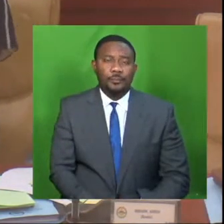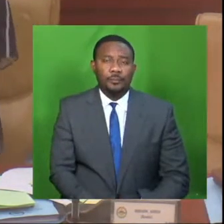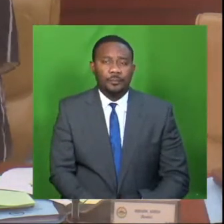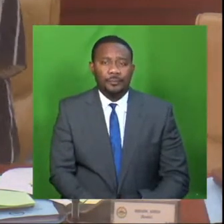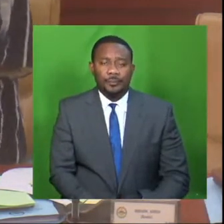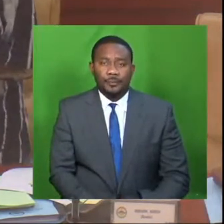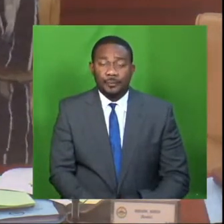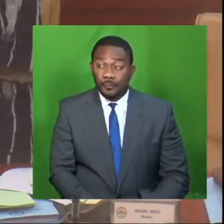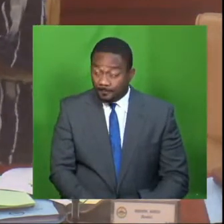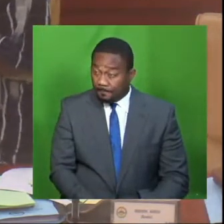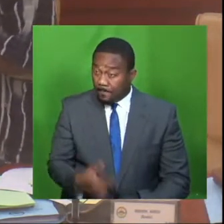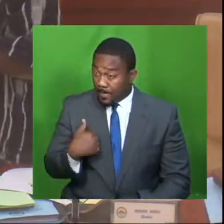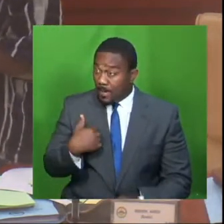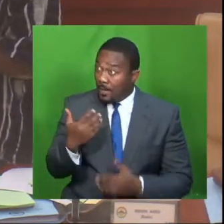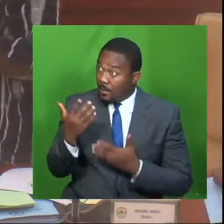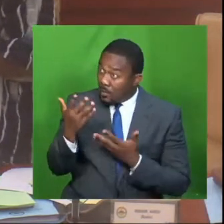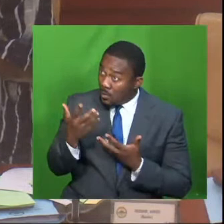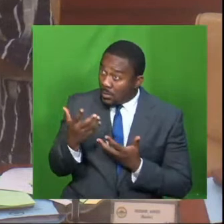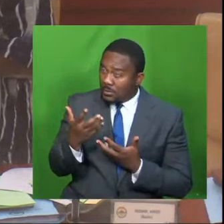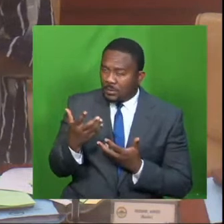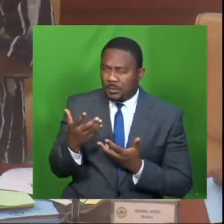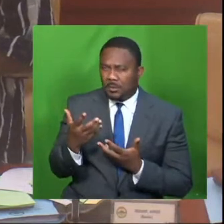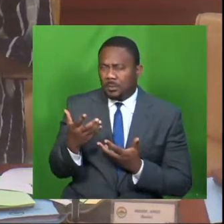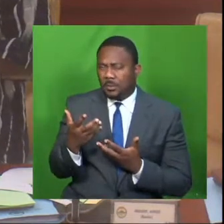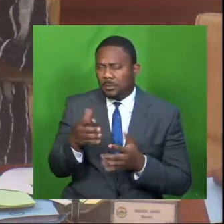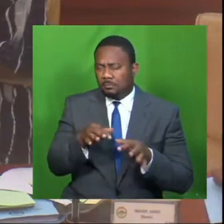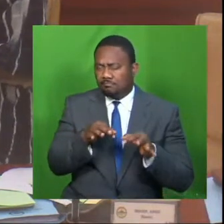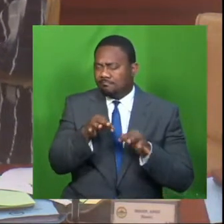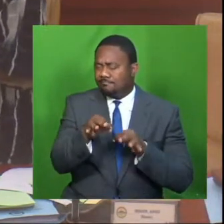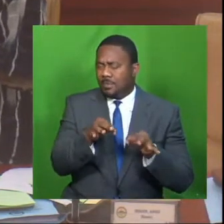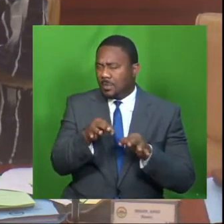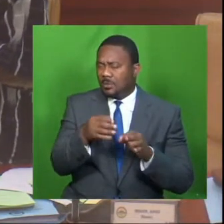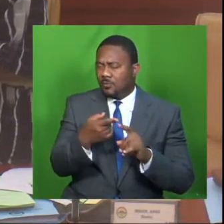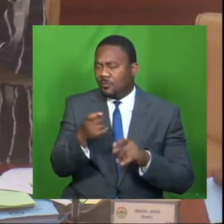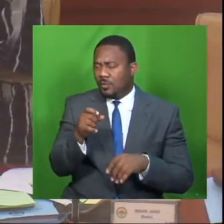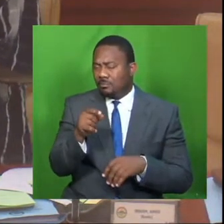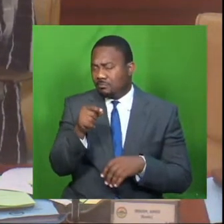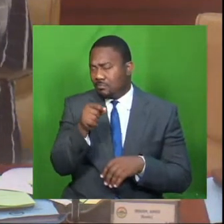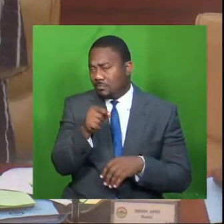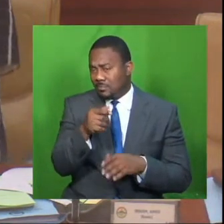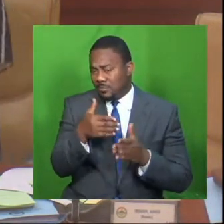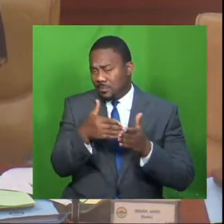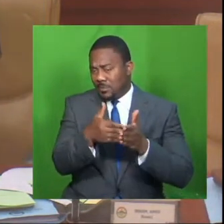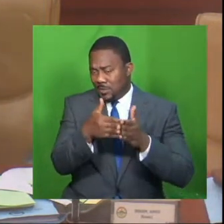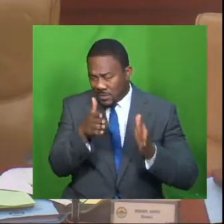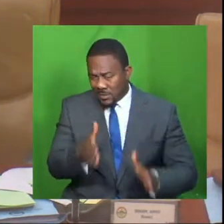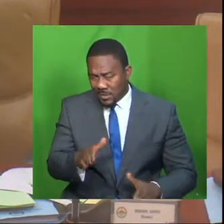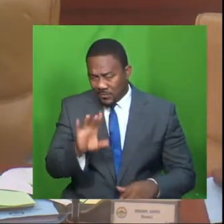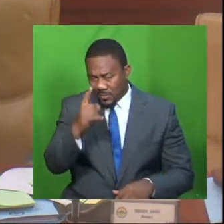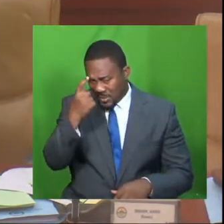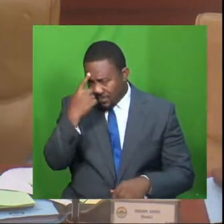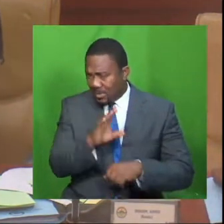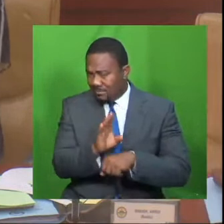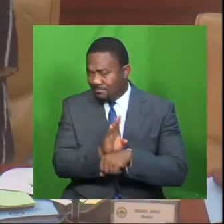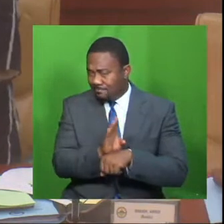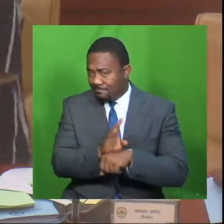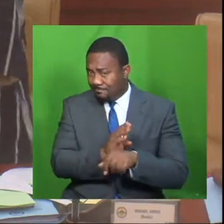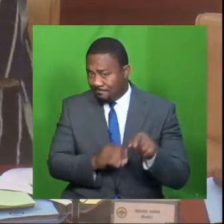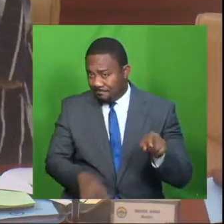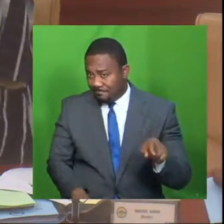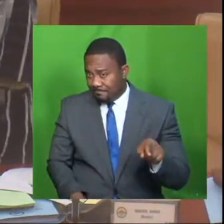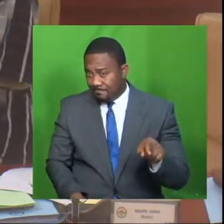Finance Minister were all programmed for today, Thursday. And therefore, all the 16 questions that